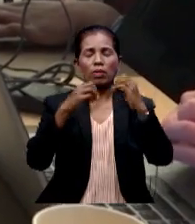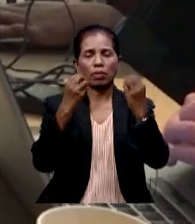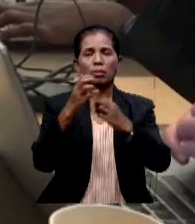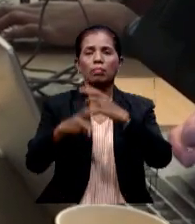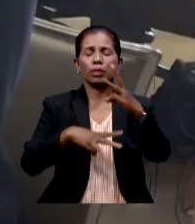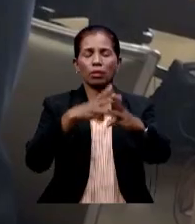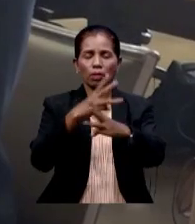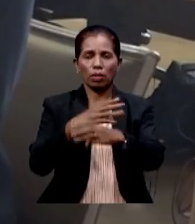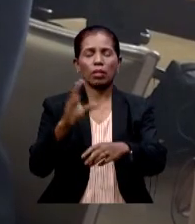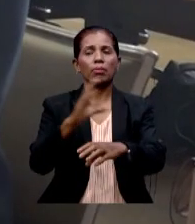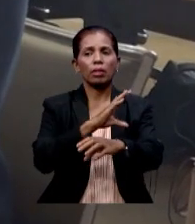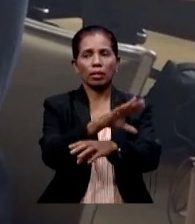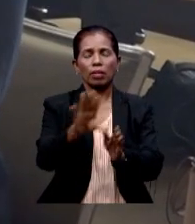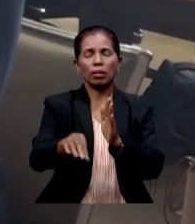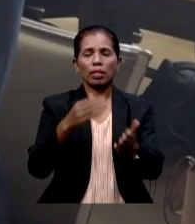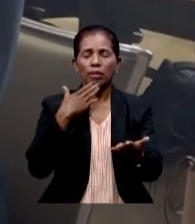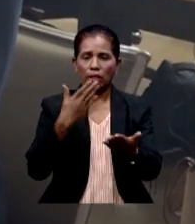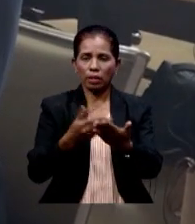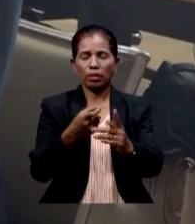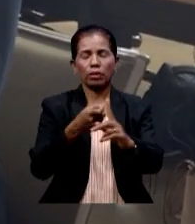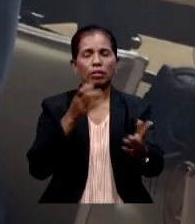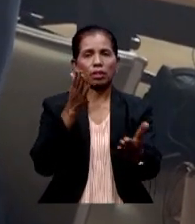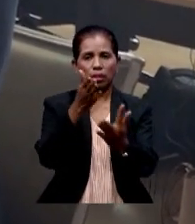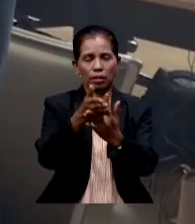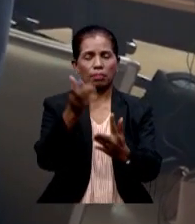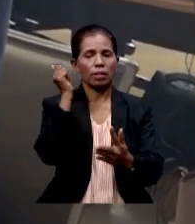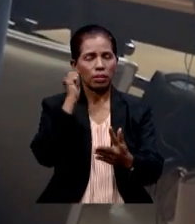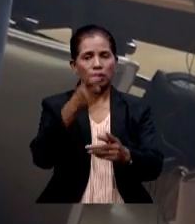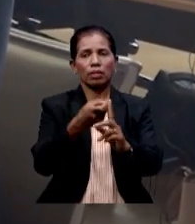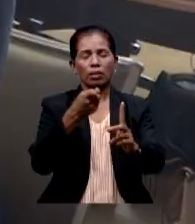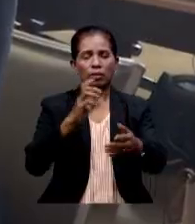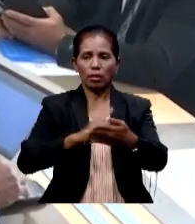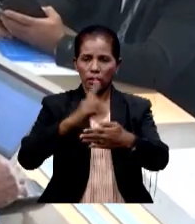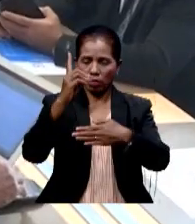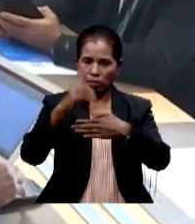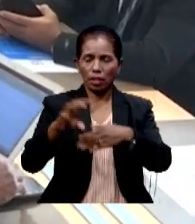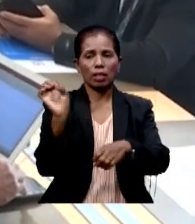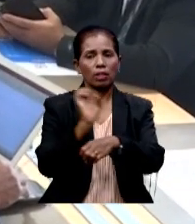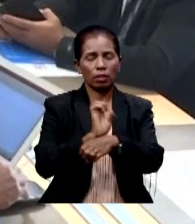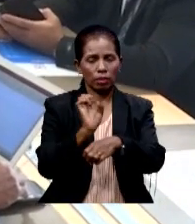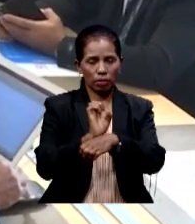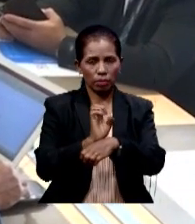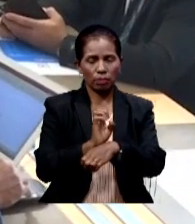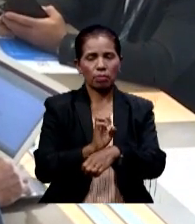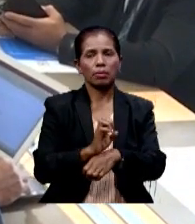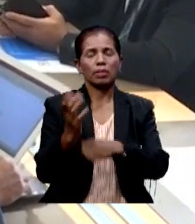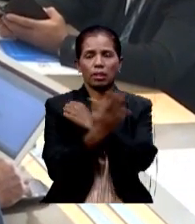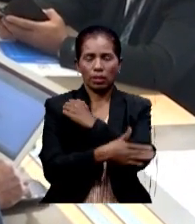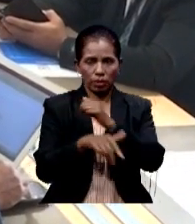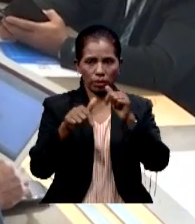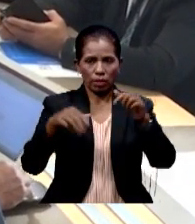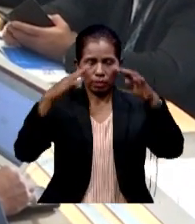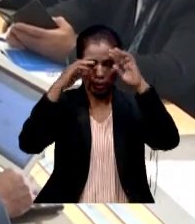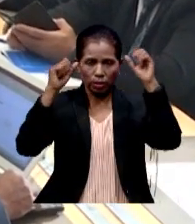Mundial Comércio, beleheta um benefício russi adesão nerasic, liu-liu desenvolve economia doméstica railaran.